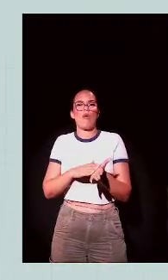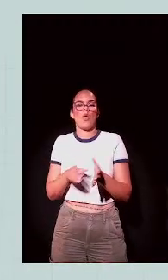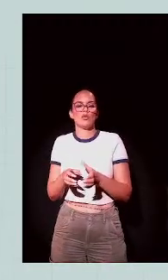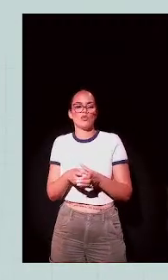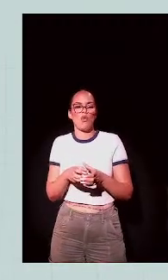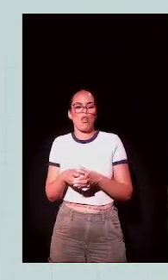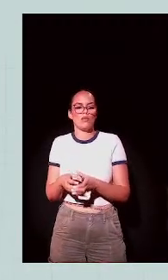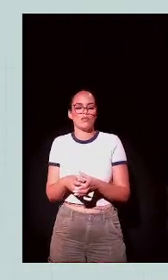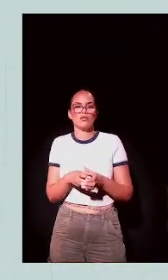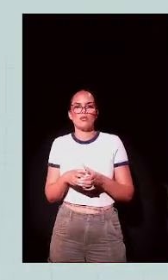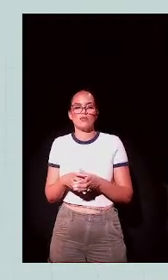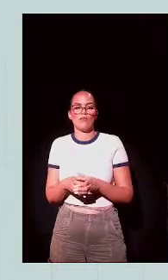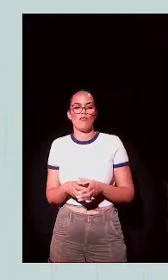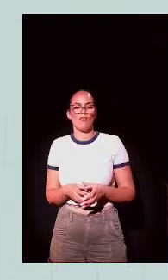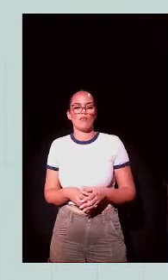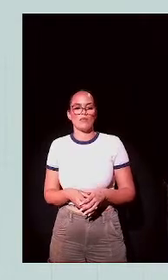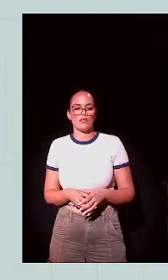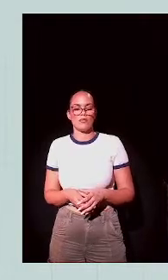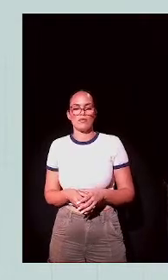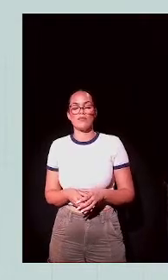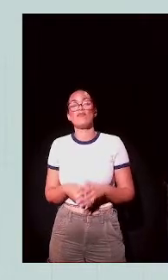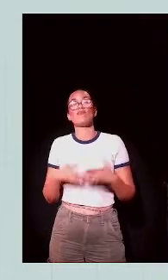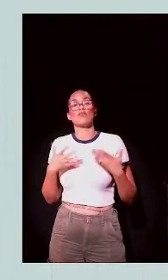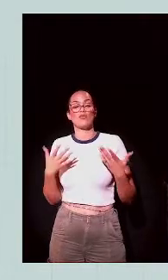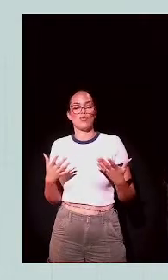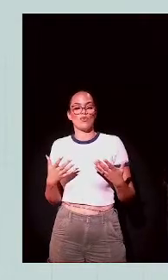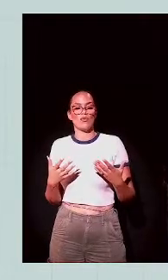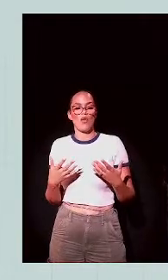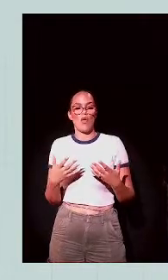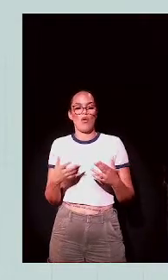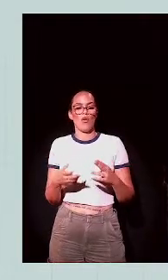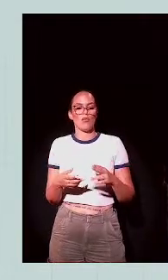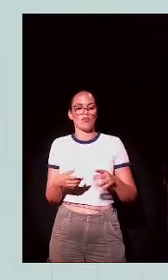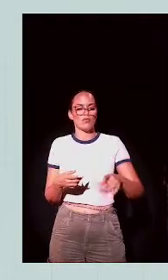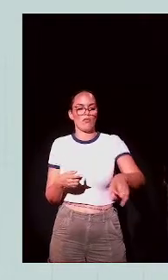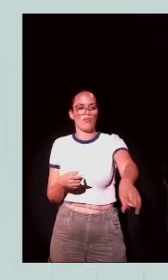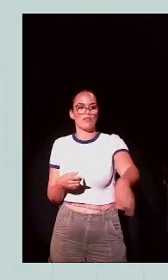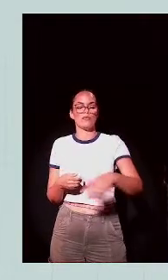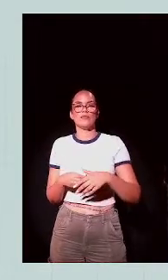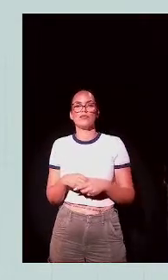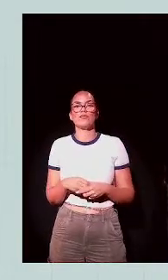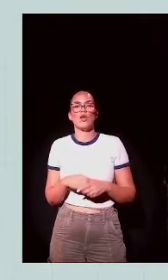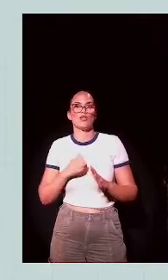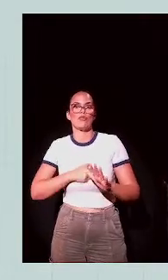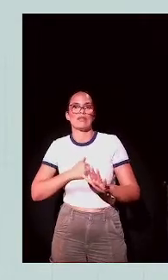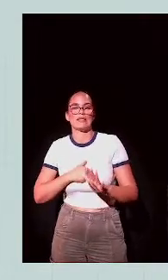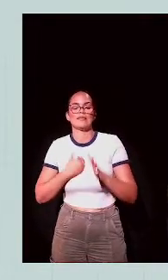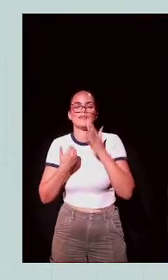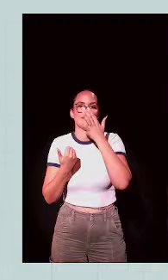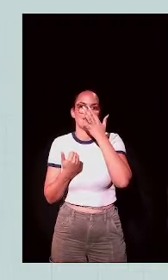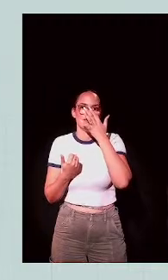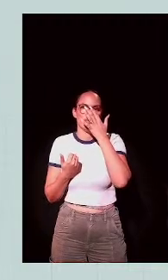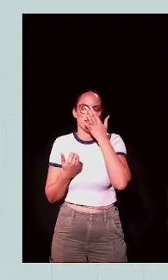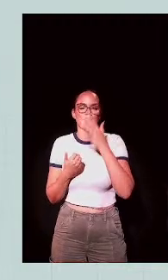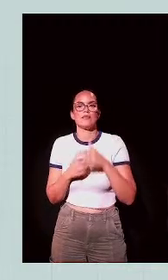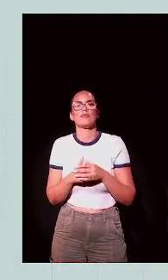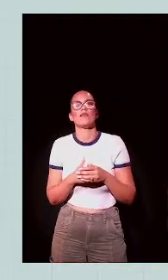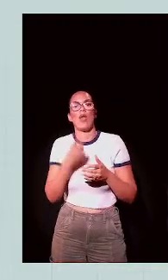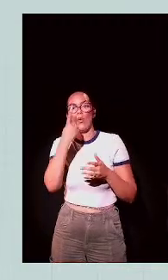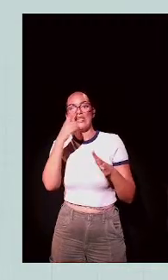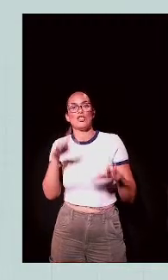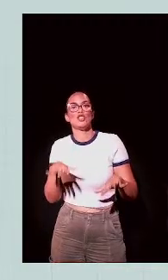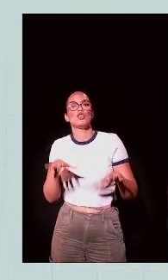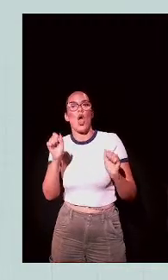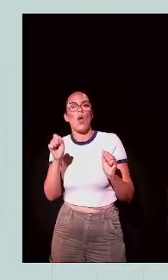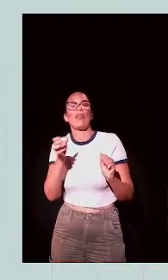useful for almost everything you might want to do. So if I was starting out, I would start with a couple of modules, but one of which